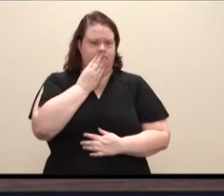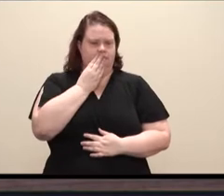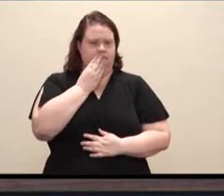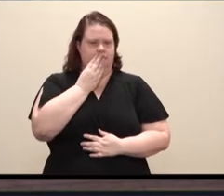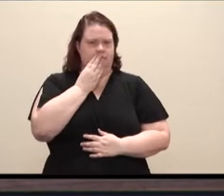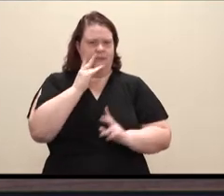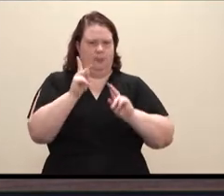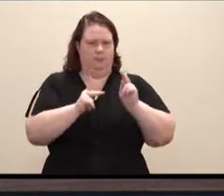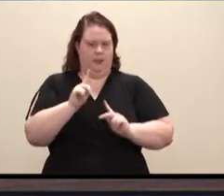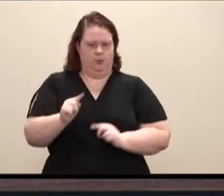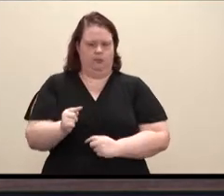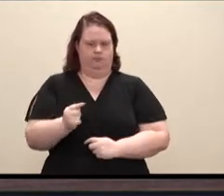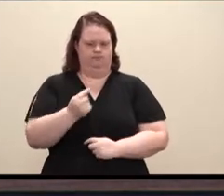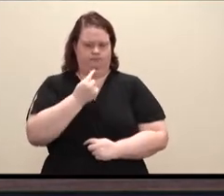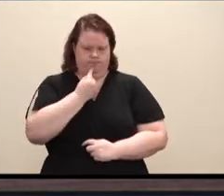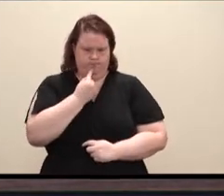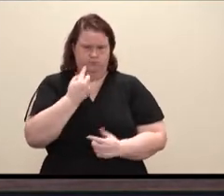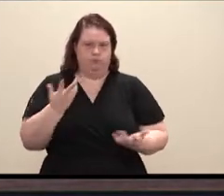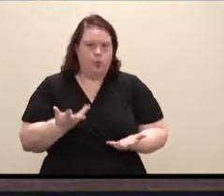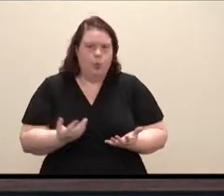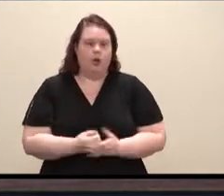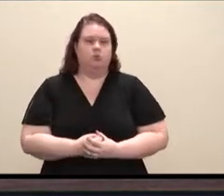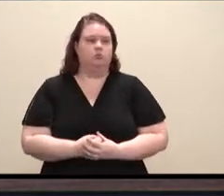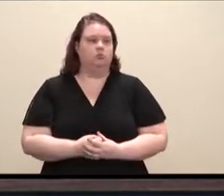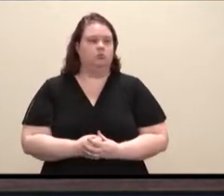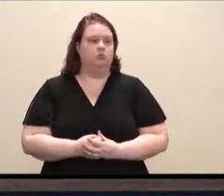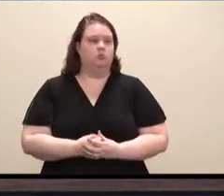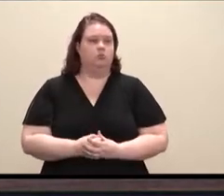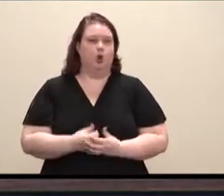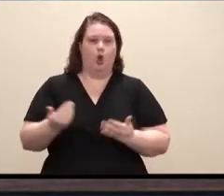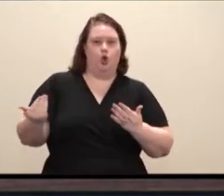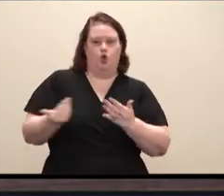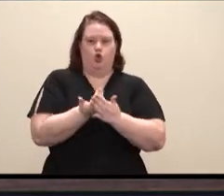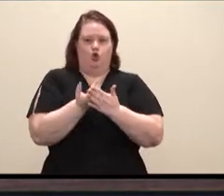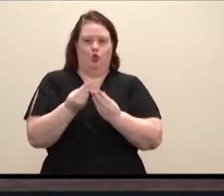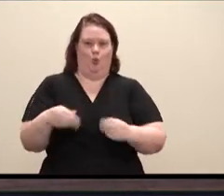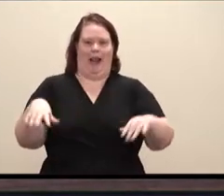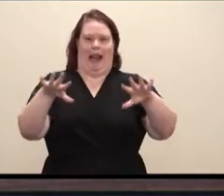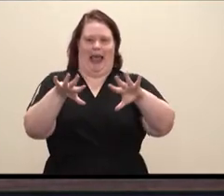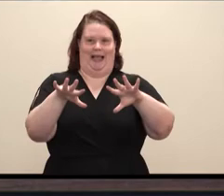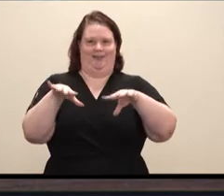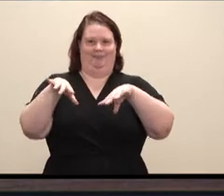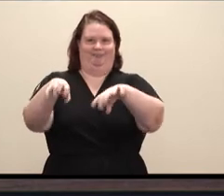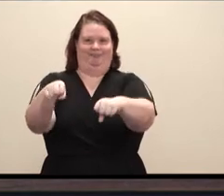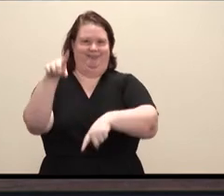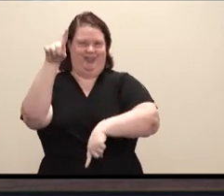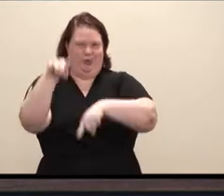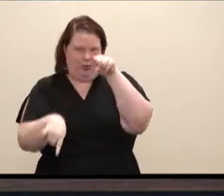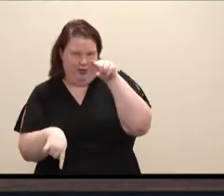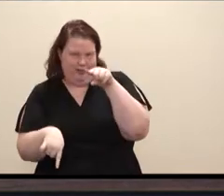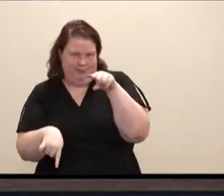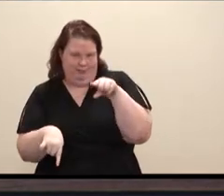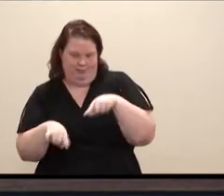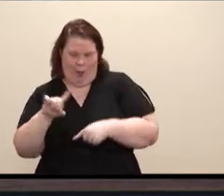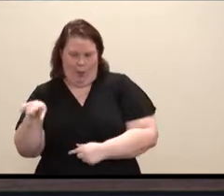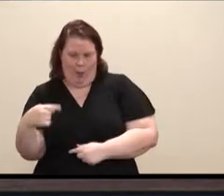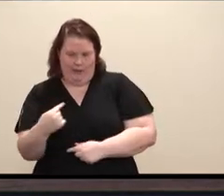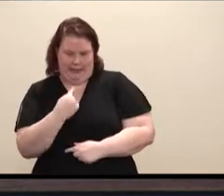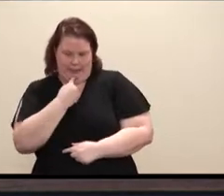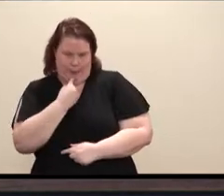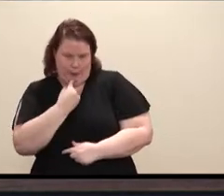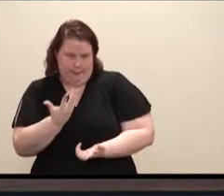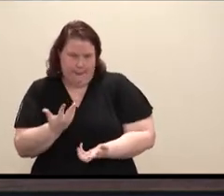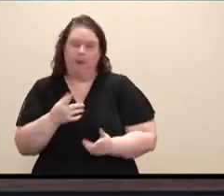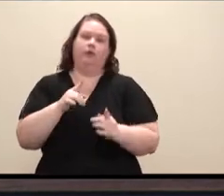that people were kind of disappointed about was that we couldn't start on, you know, a fresh plot of land. And that was the only thing that I kind of heard from people. But it was kind of still, there